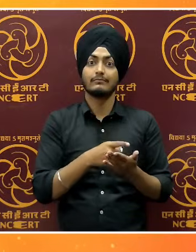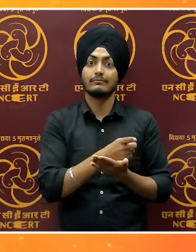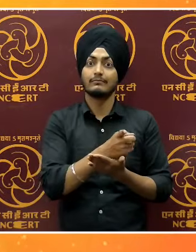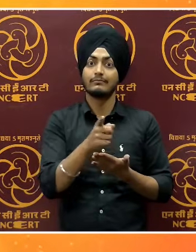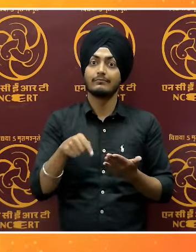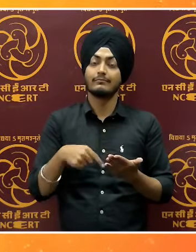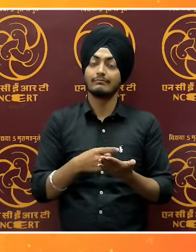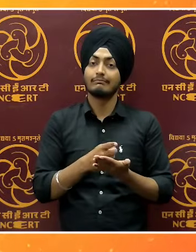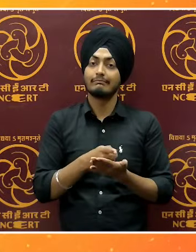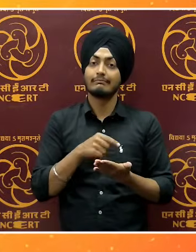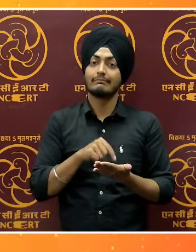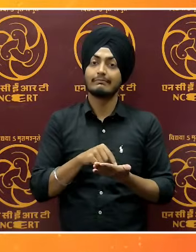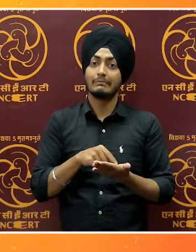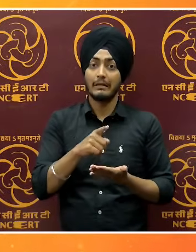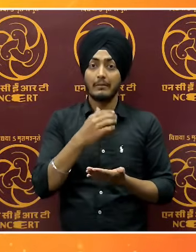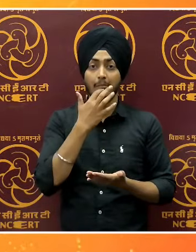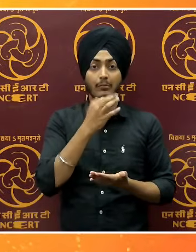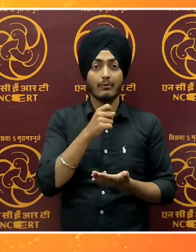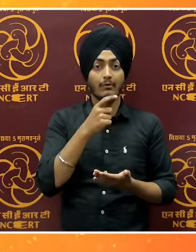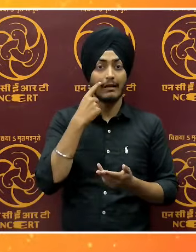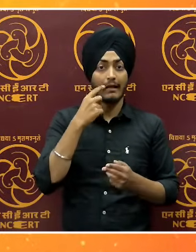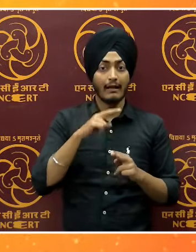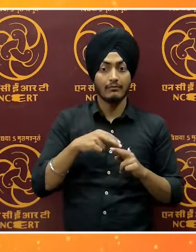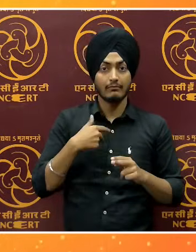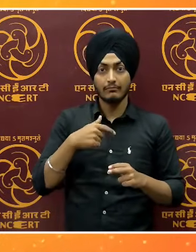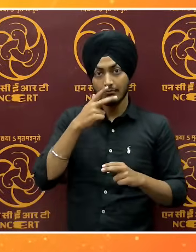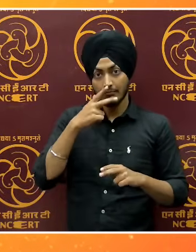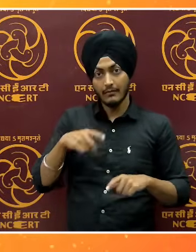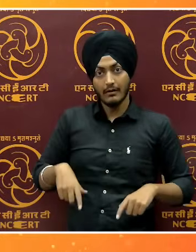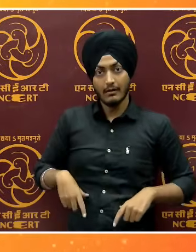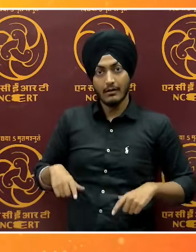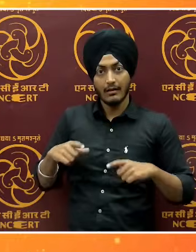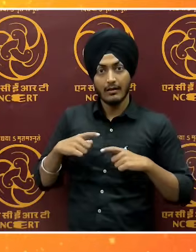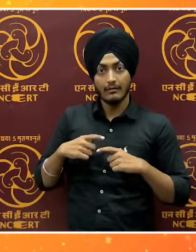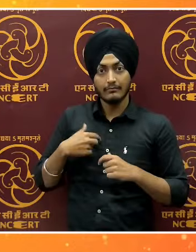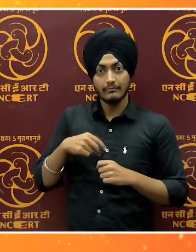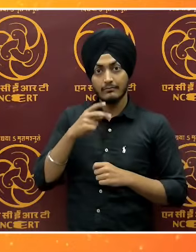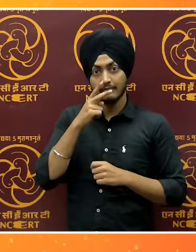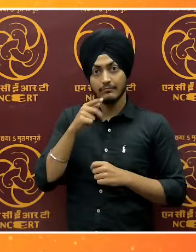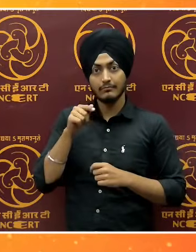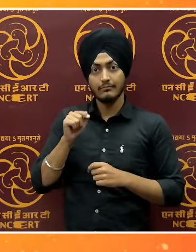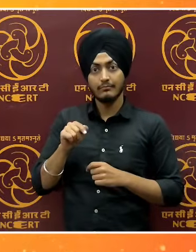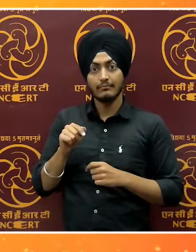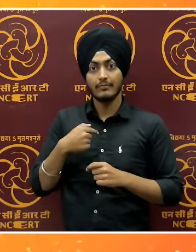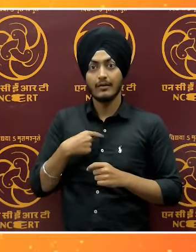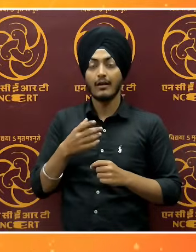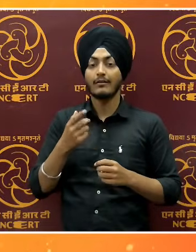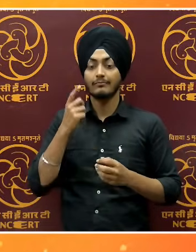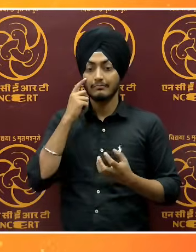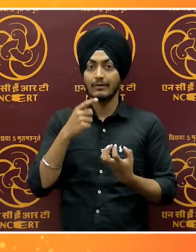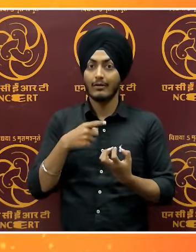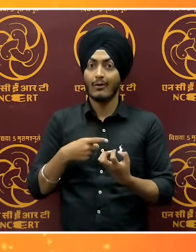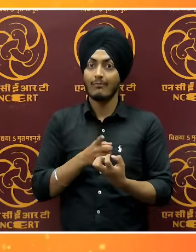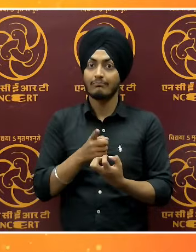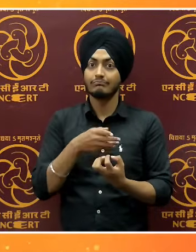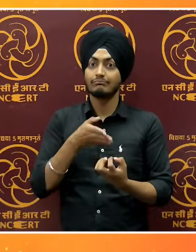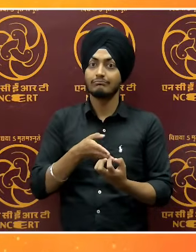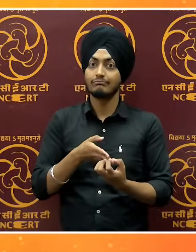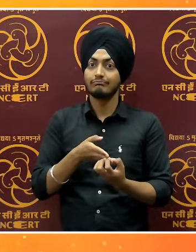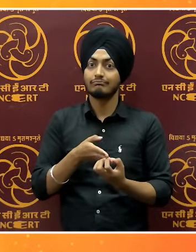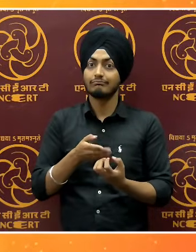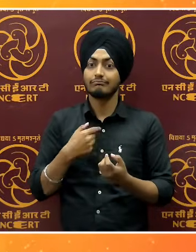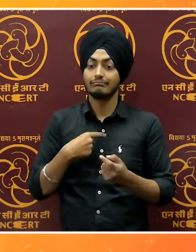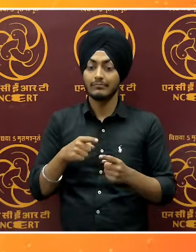field, but in reality, we are using one device called compass box. Compass box